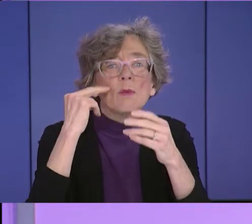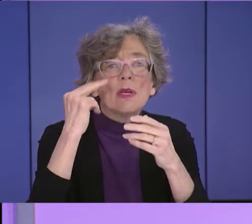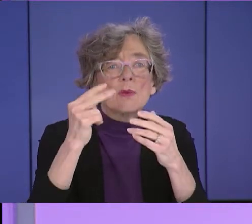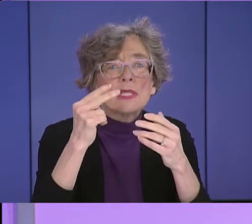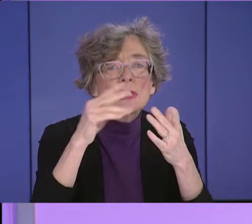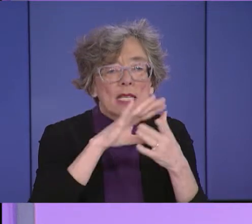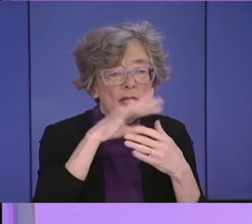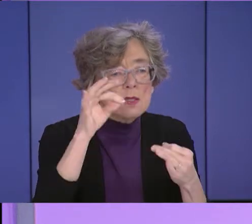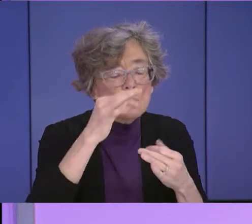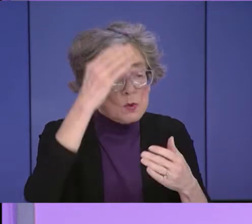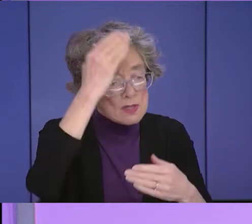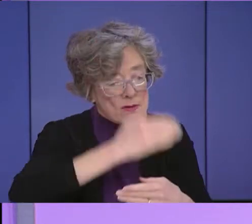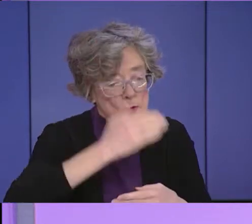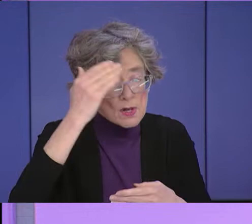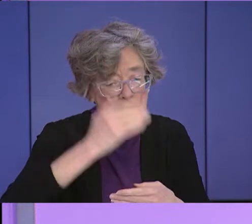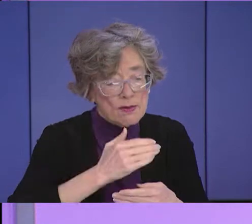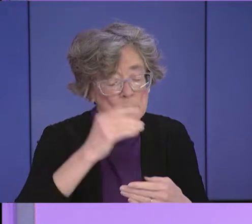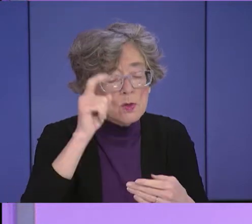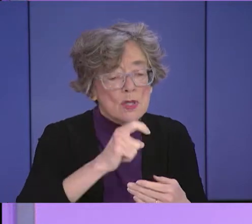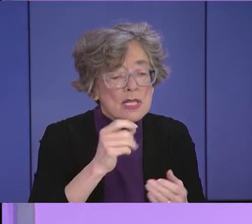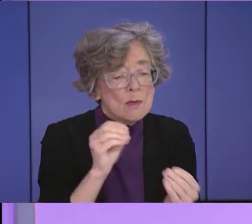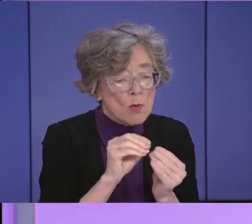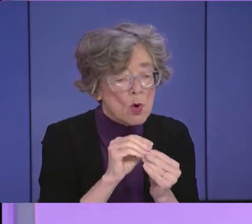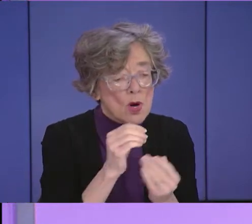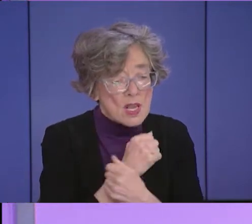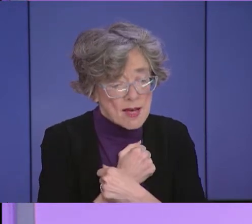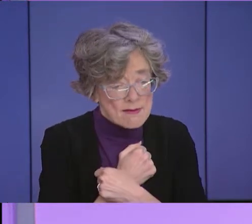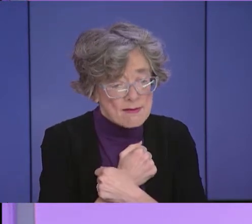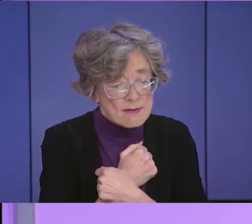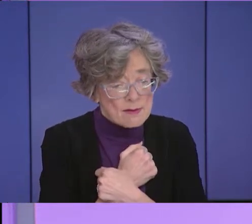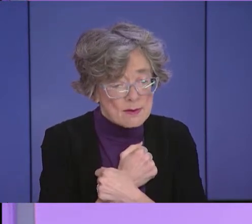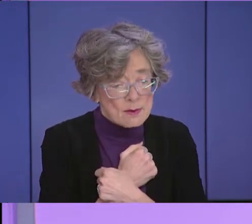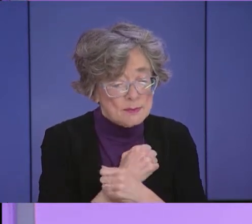souls right in front of us who could use a little extra love.